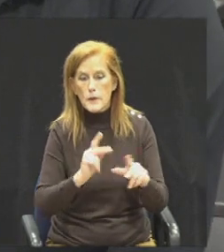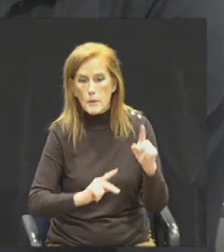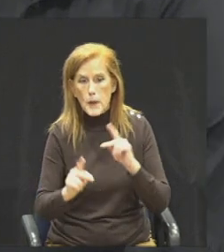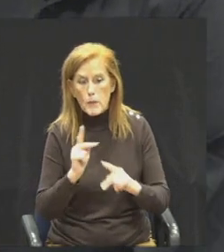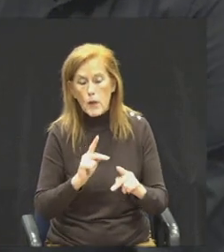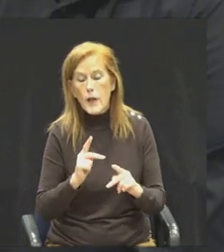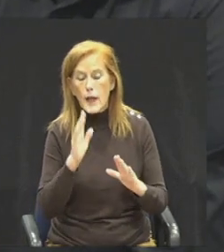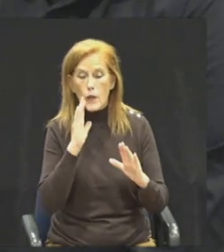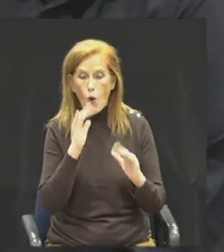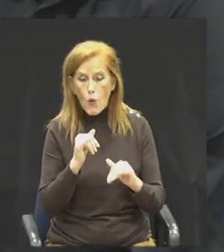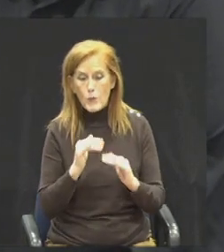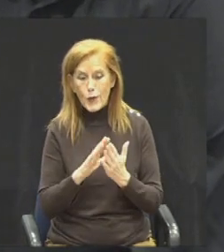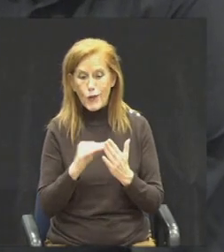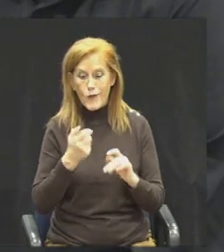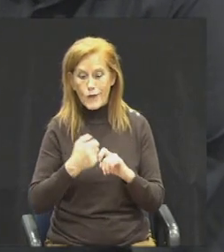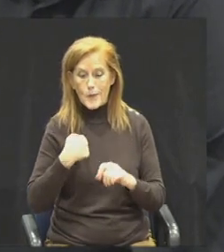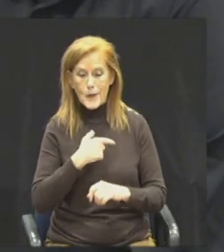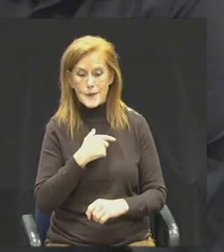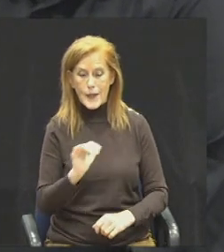little bit from us as well.